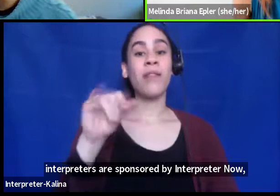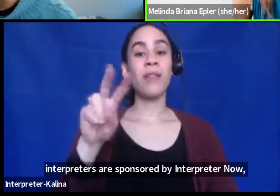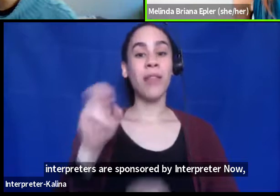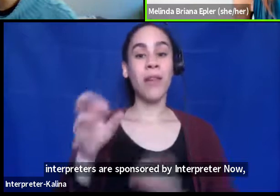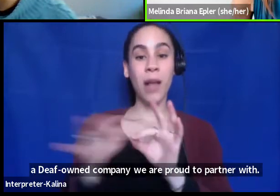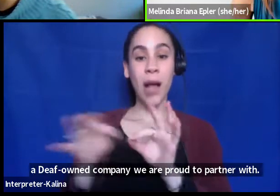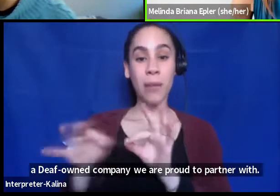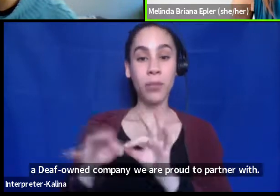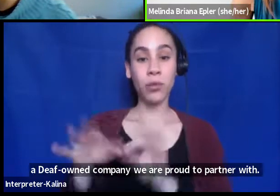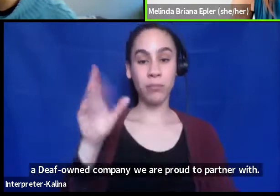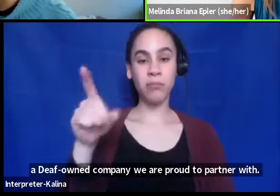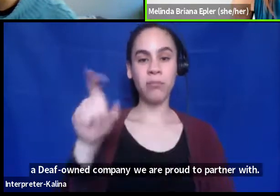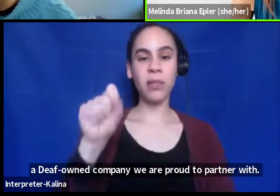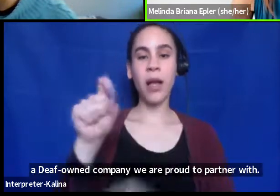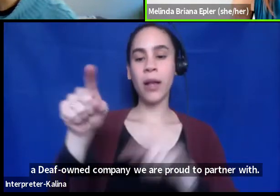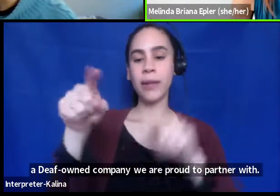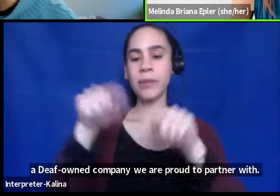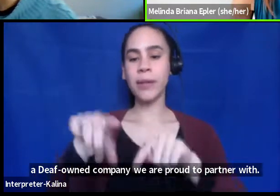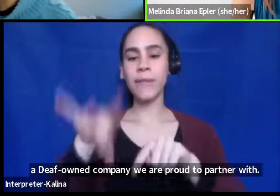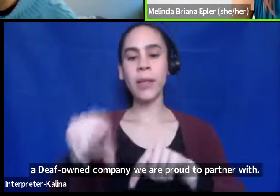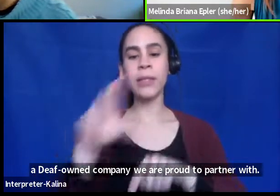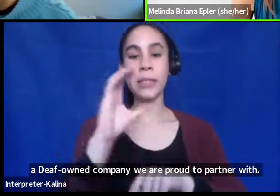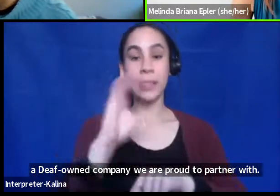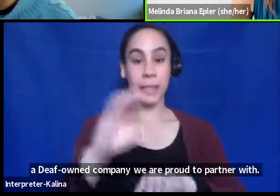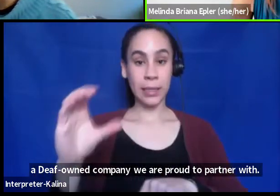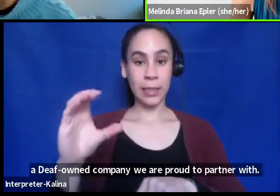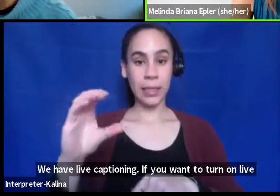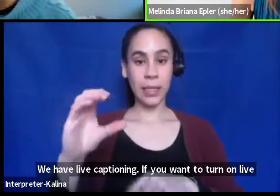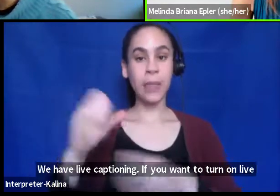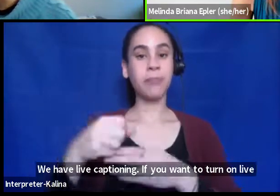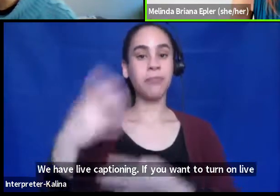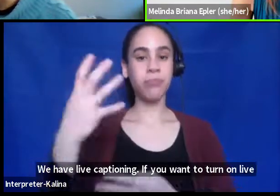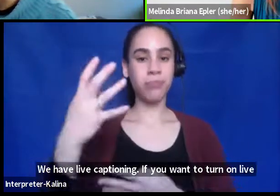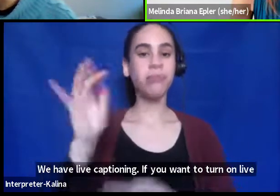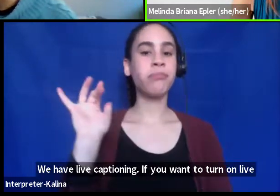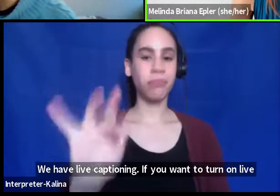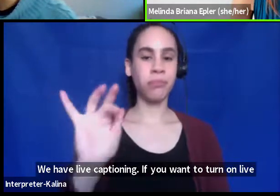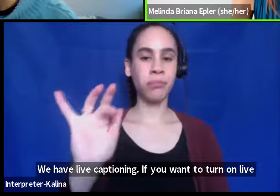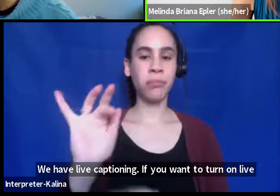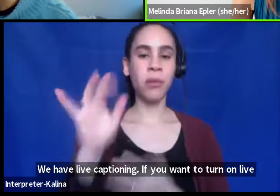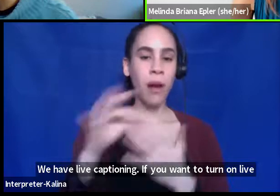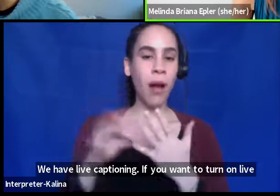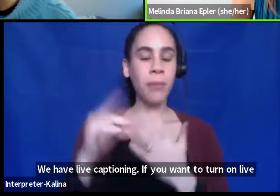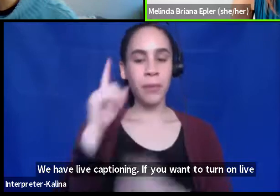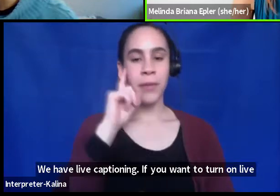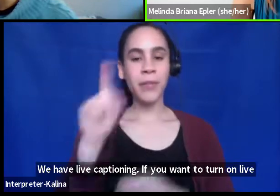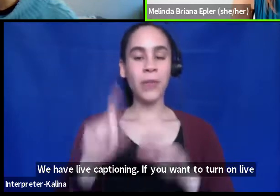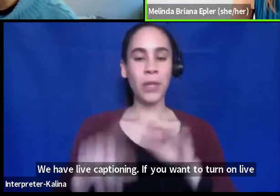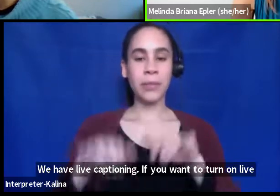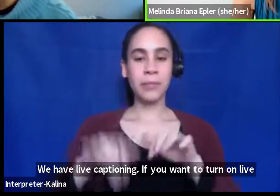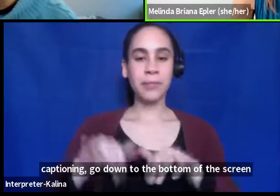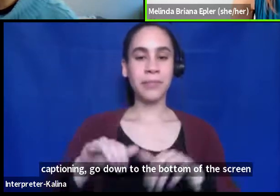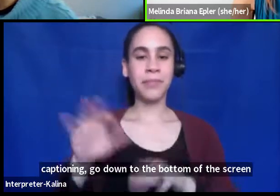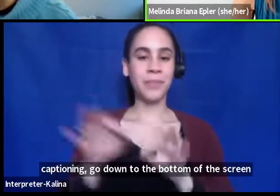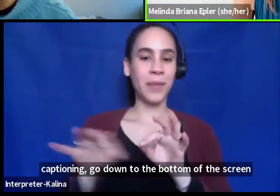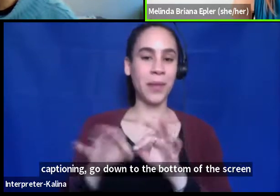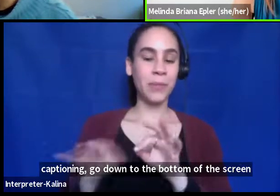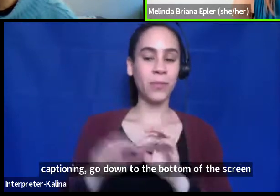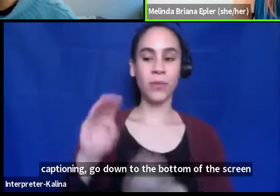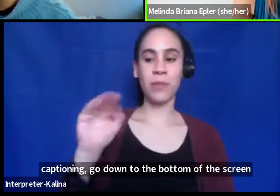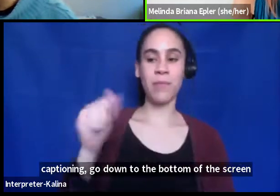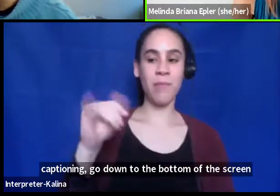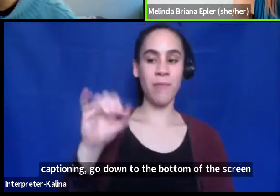of your screen and just click closed caption. And Maggie is behind the scenes typing